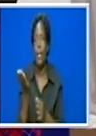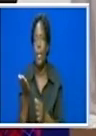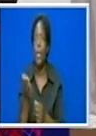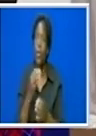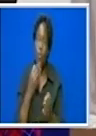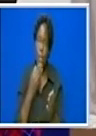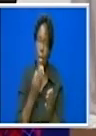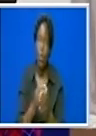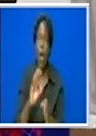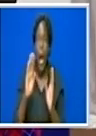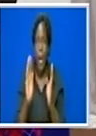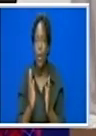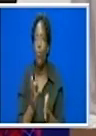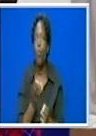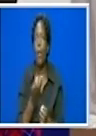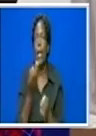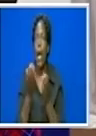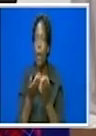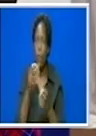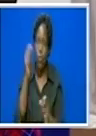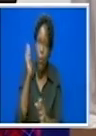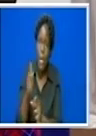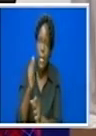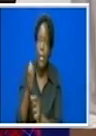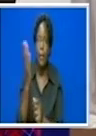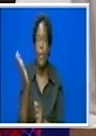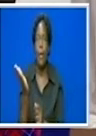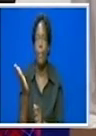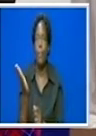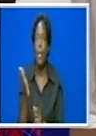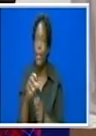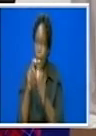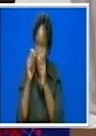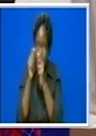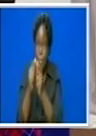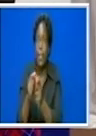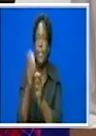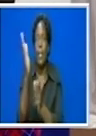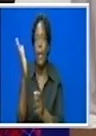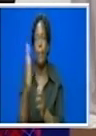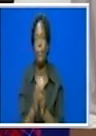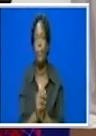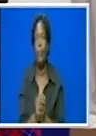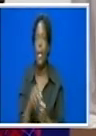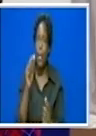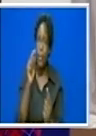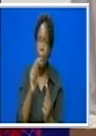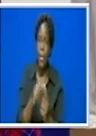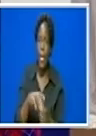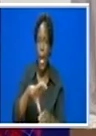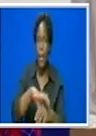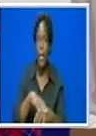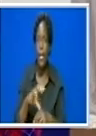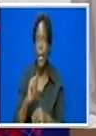hurt yourself. I'll have to hit it there. And then it sticks there. Then I get another